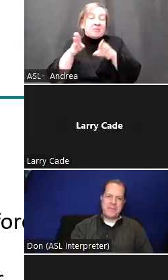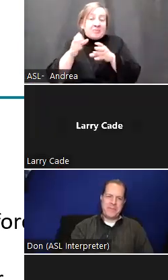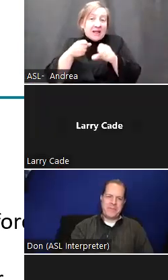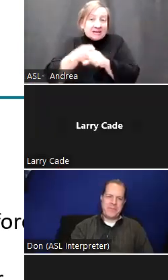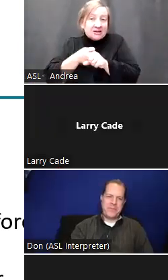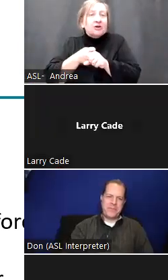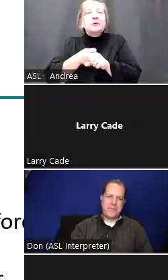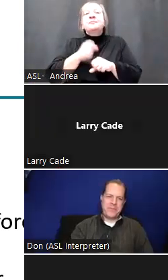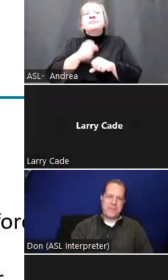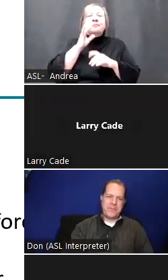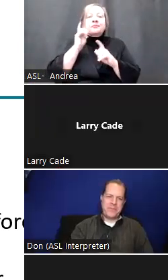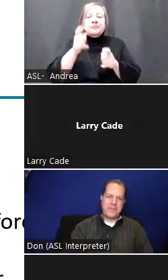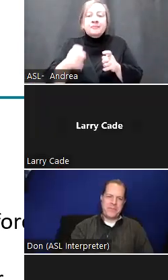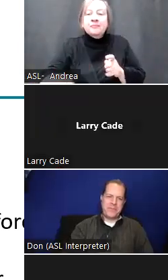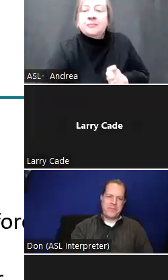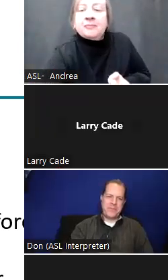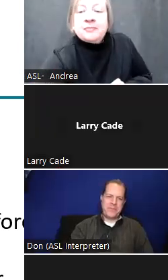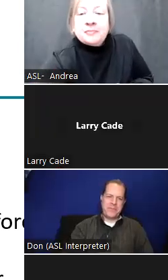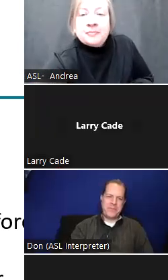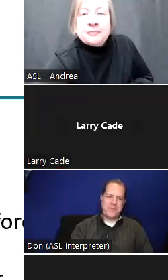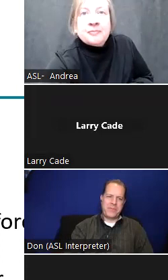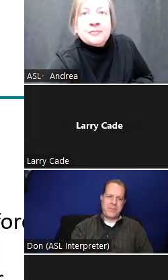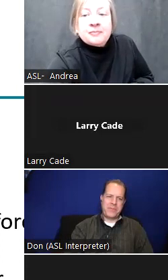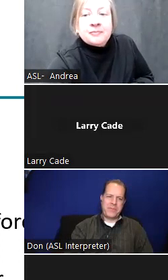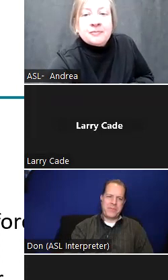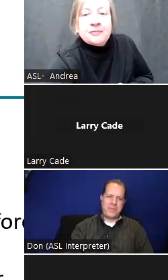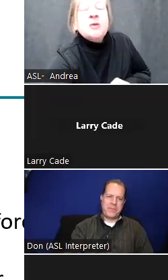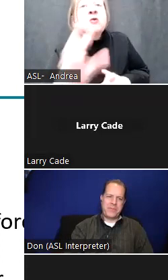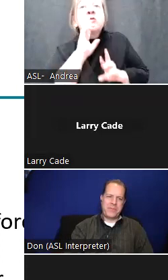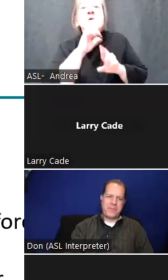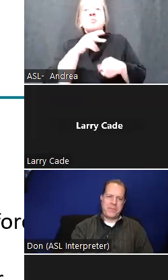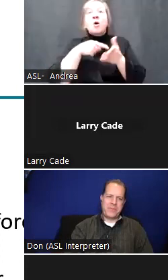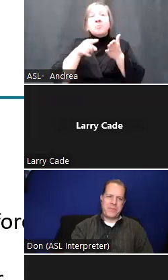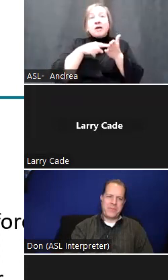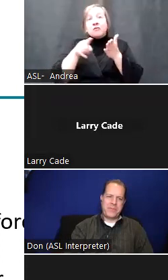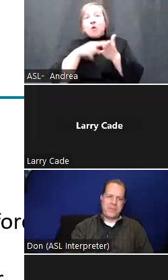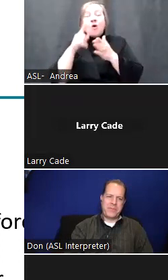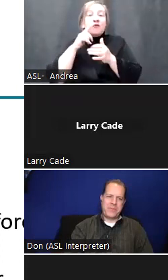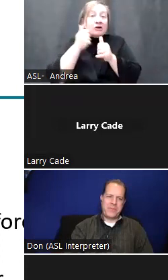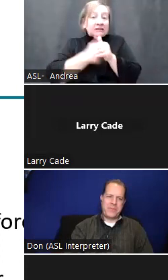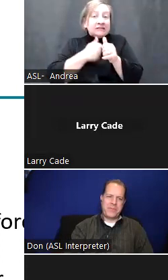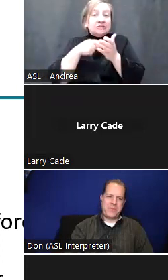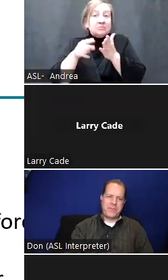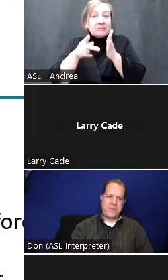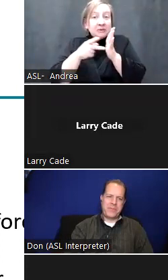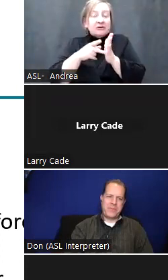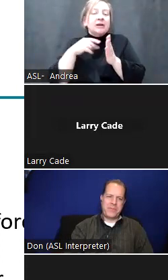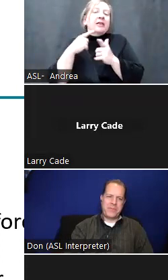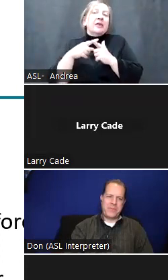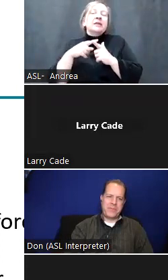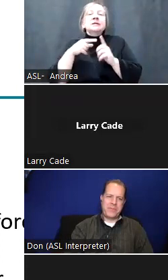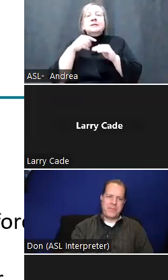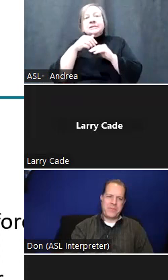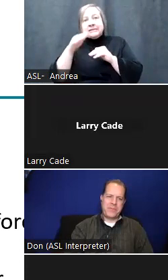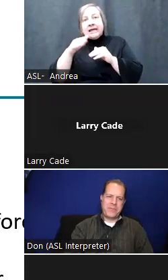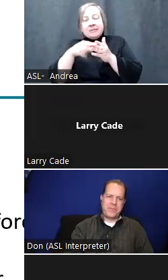Begin and modify payroll deductions on the next pay date, report payroll deductions to Navia every pay period, and then send payment for those